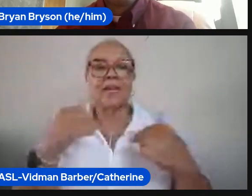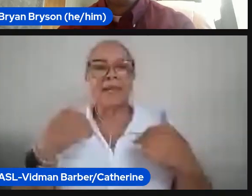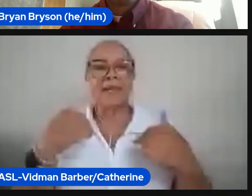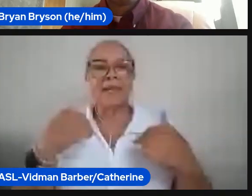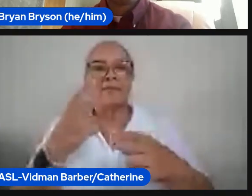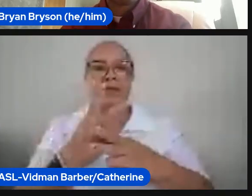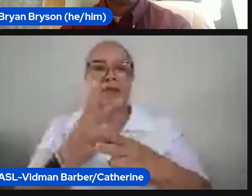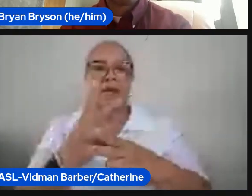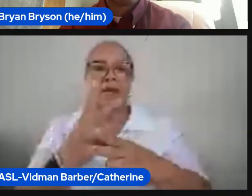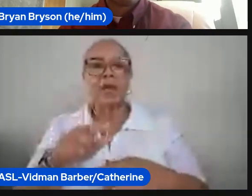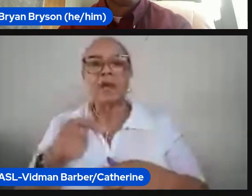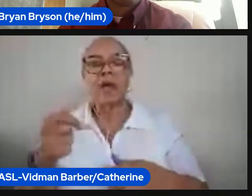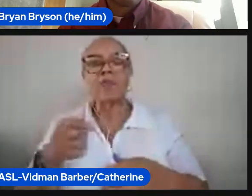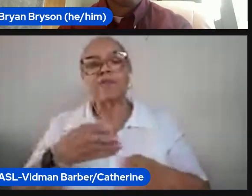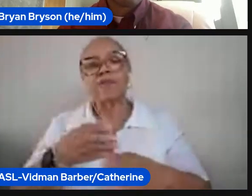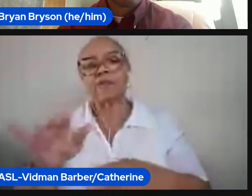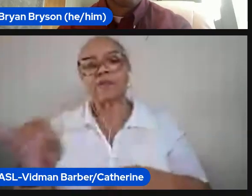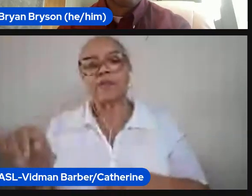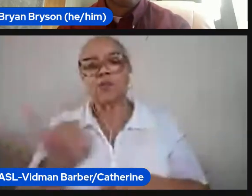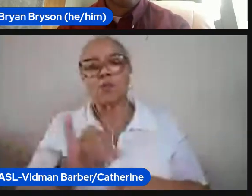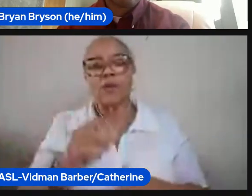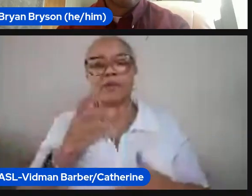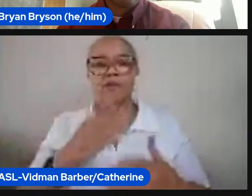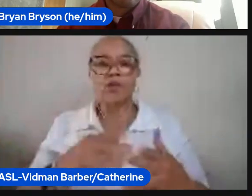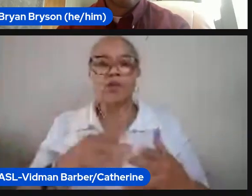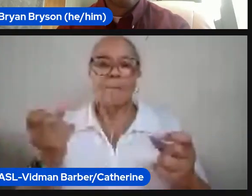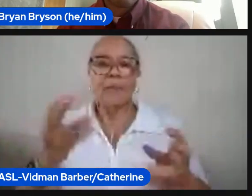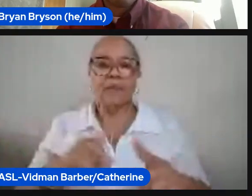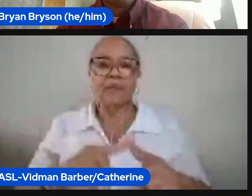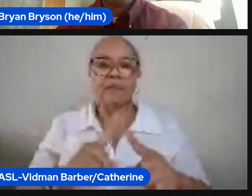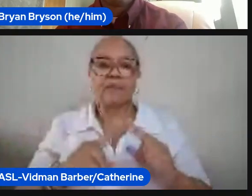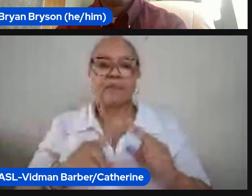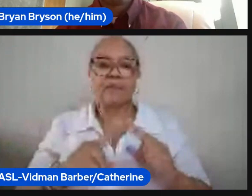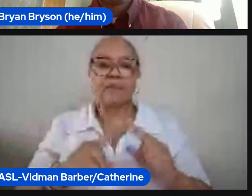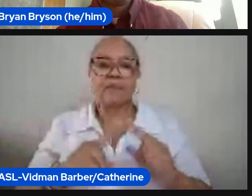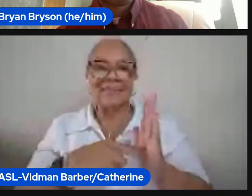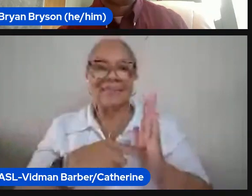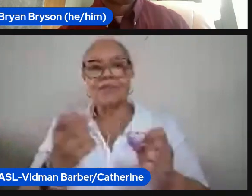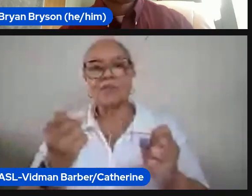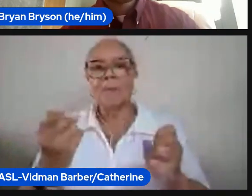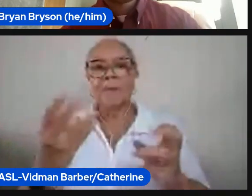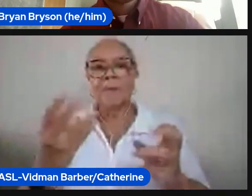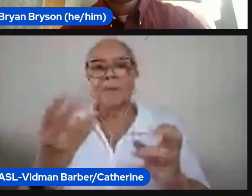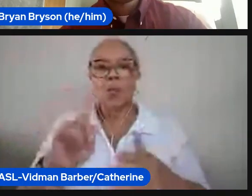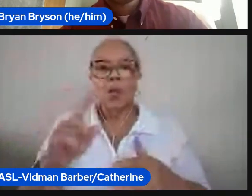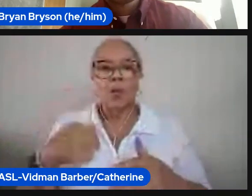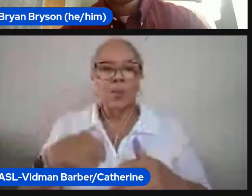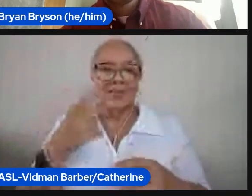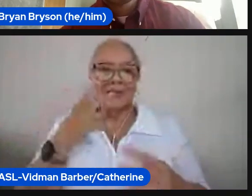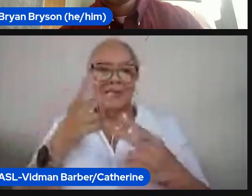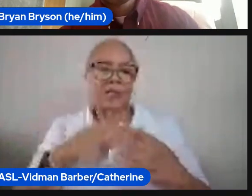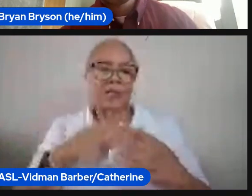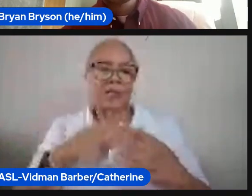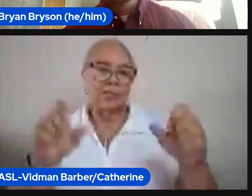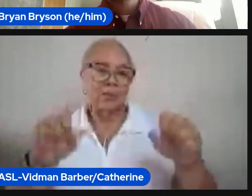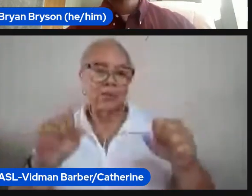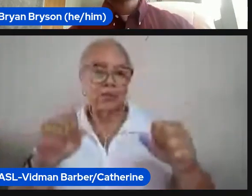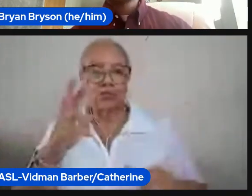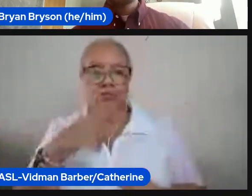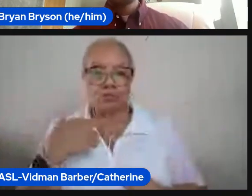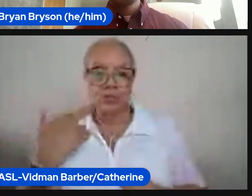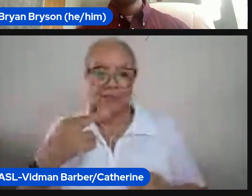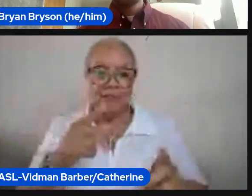in other fields as well. There have been so many examples in the news where we see what the potential risks are as